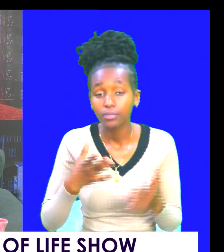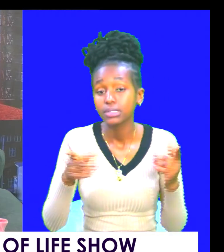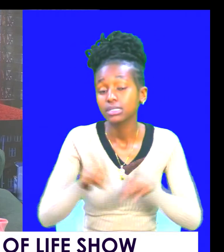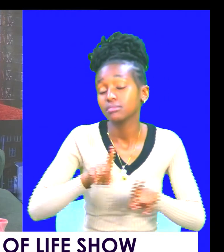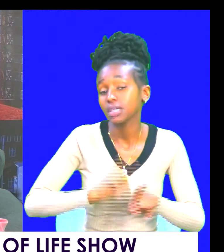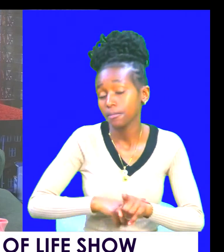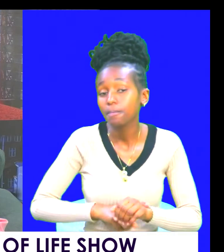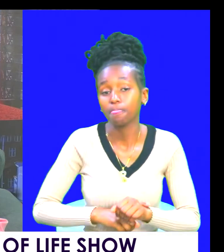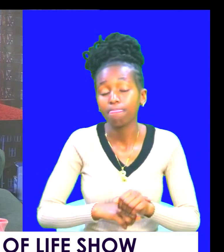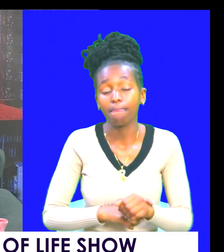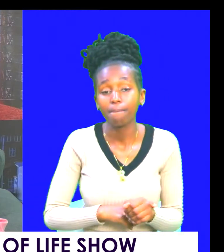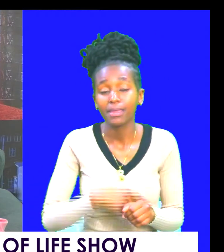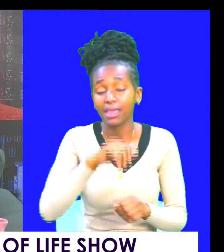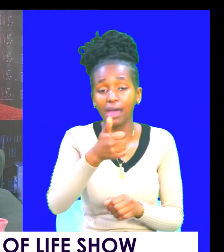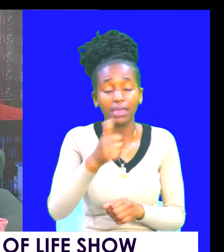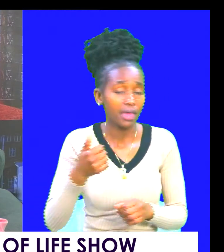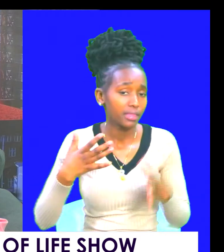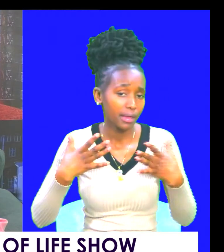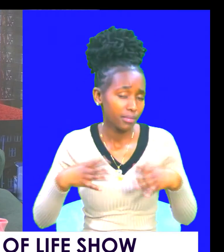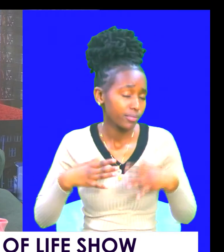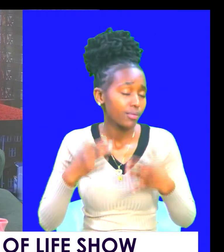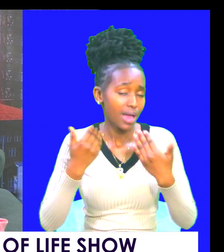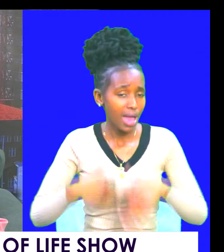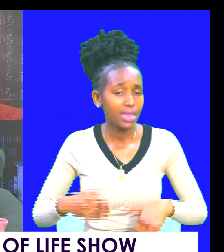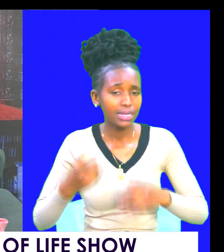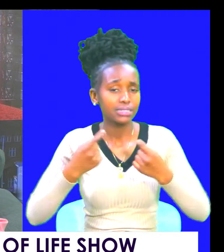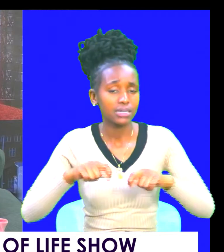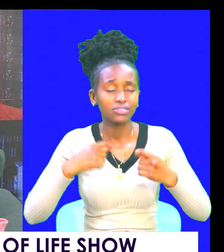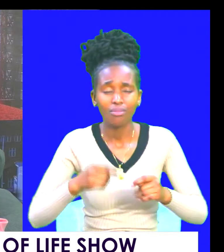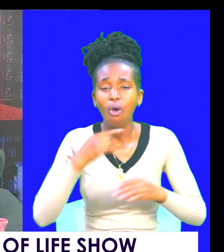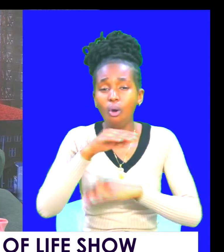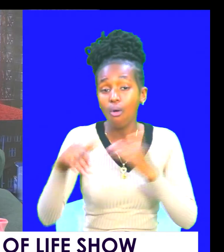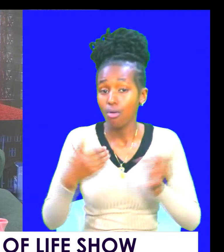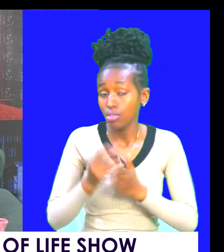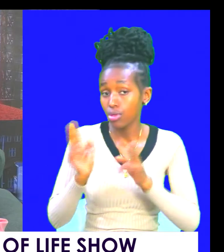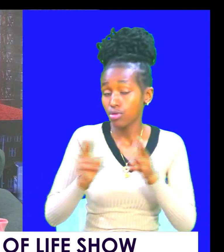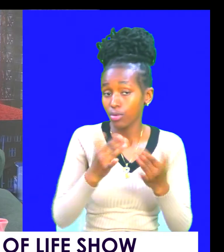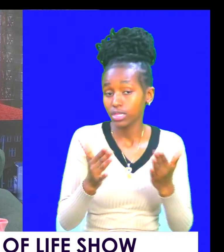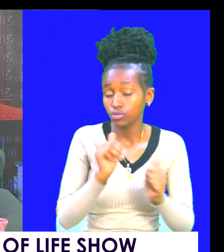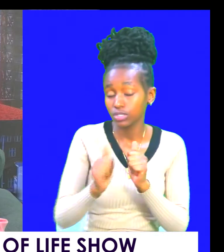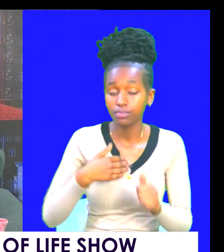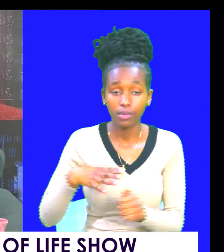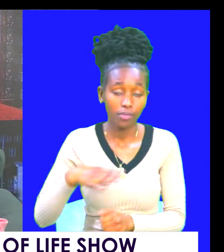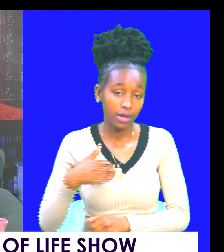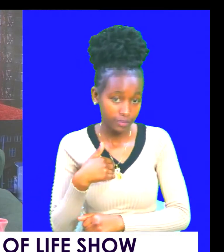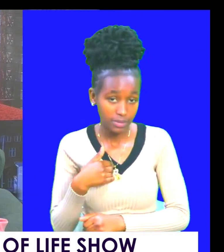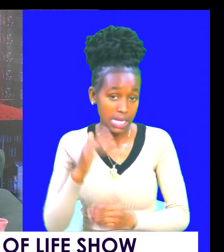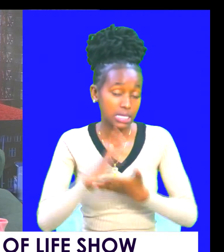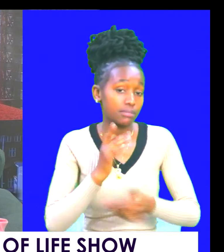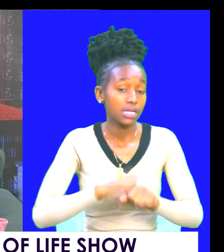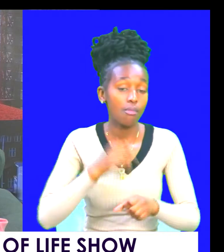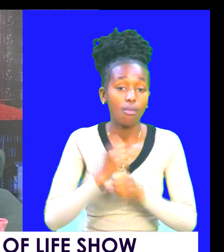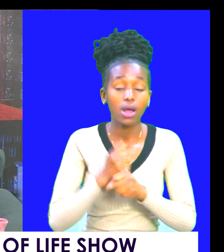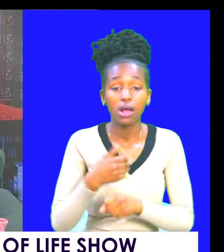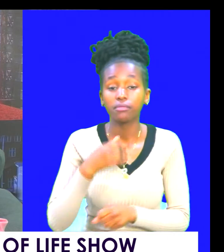I'm talking about the real issues of life here. You know, probably you're not having a job, or you're having issues at